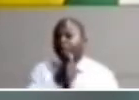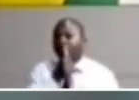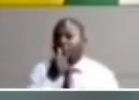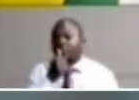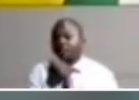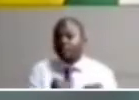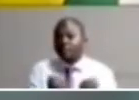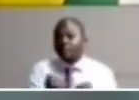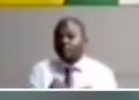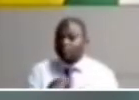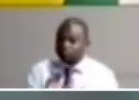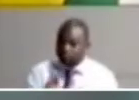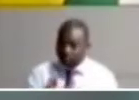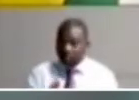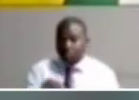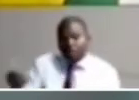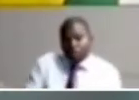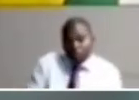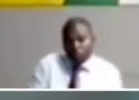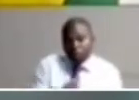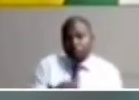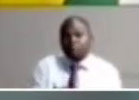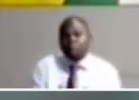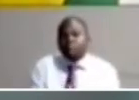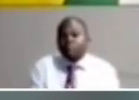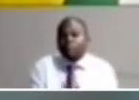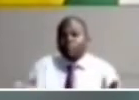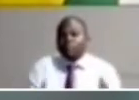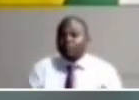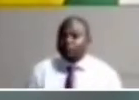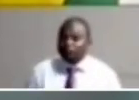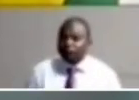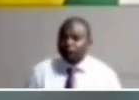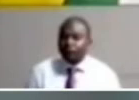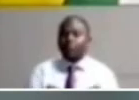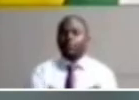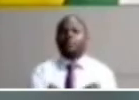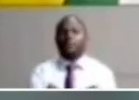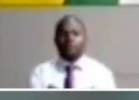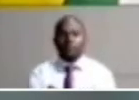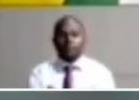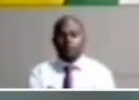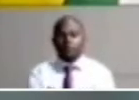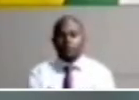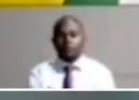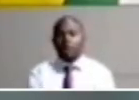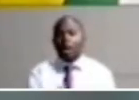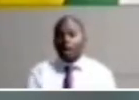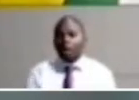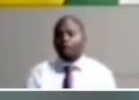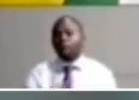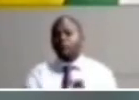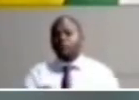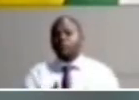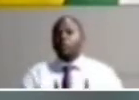cars were now the new public transporters without